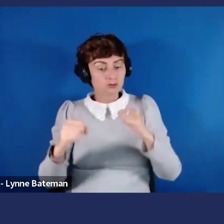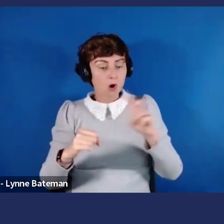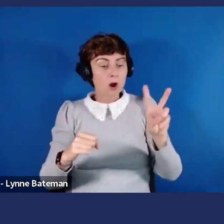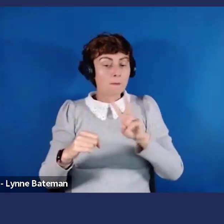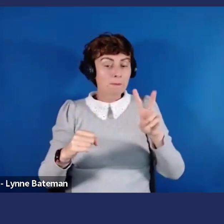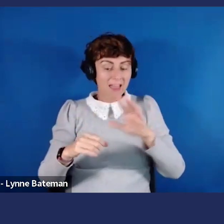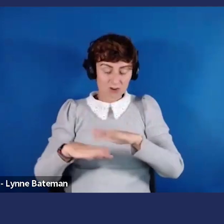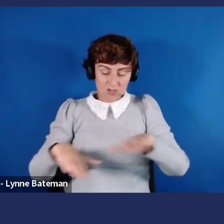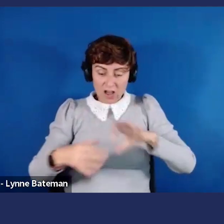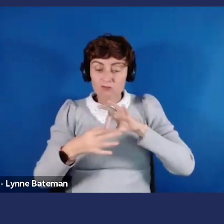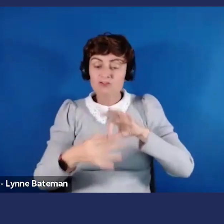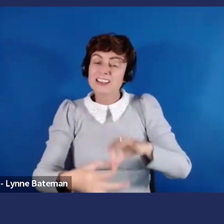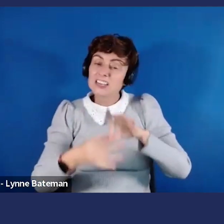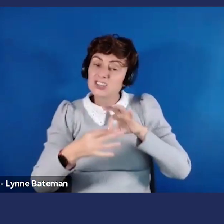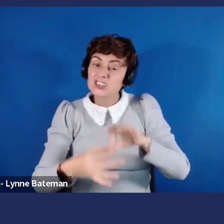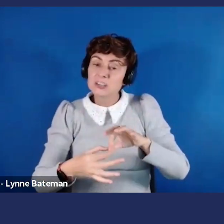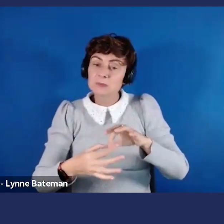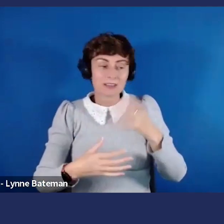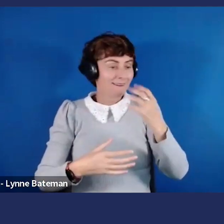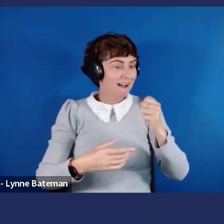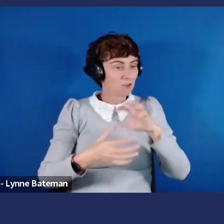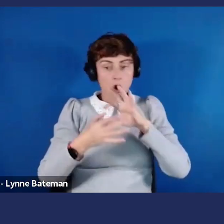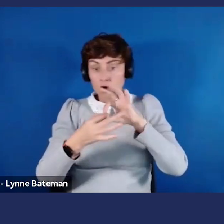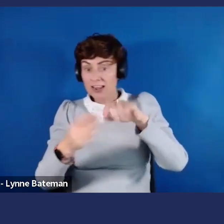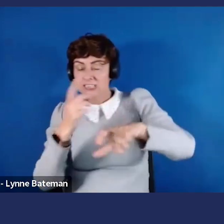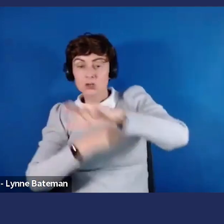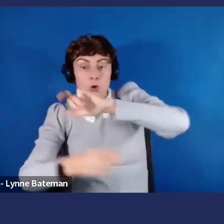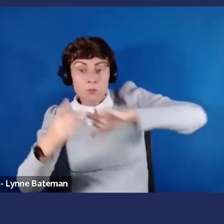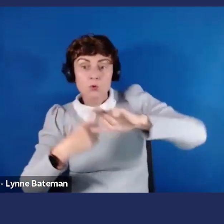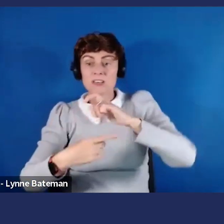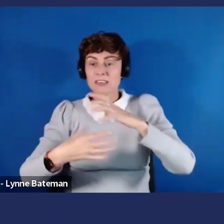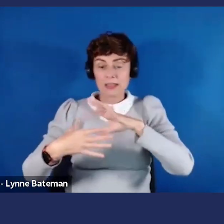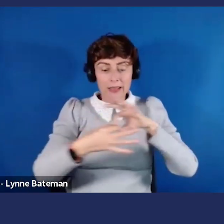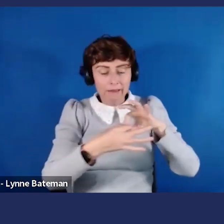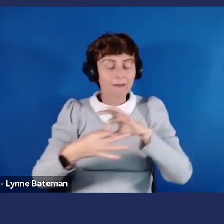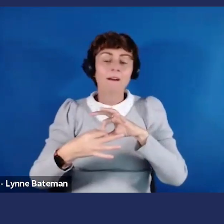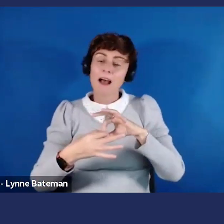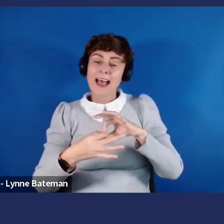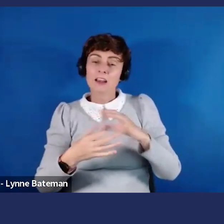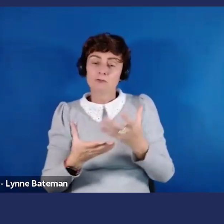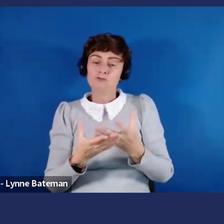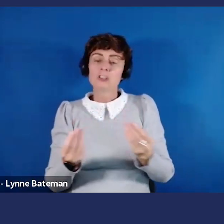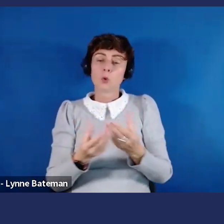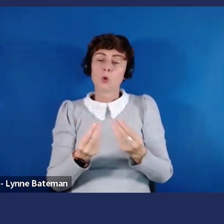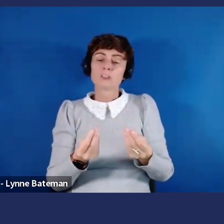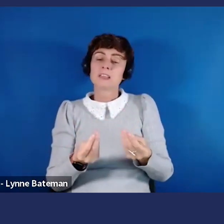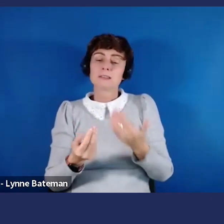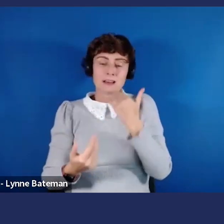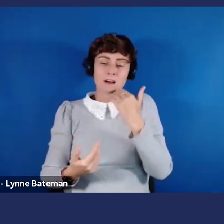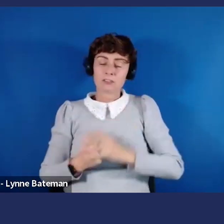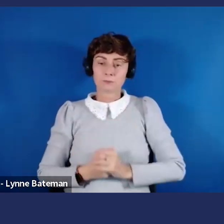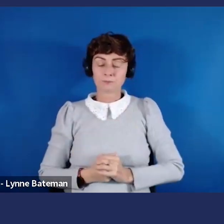and communities who have access to adequate care and resources. Now, moving on briefly to talk